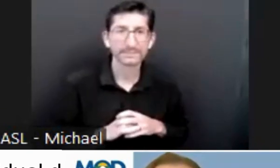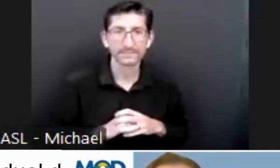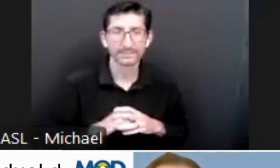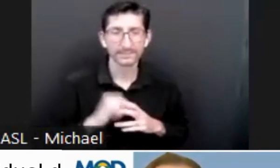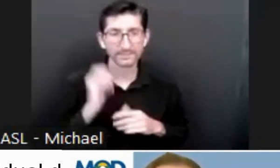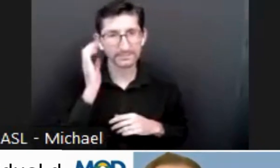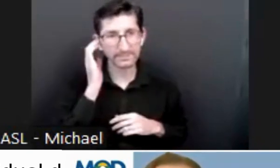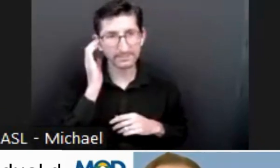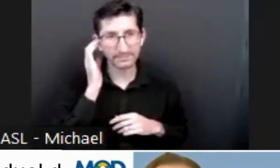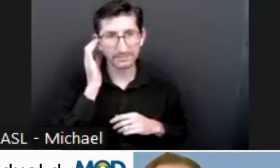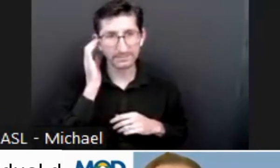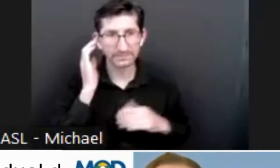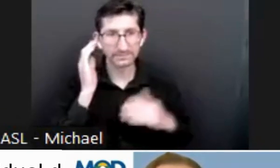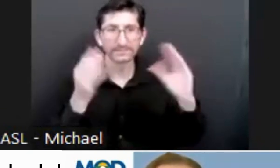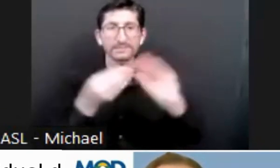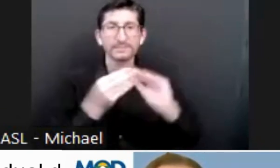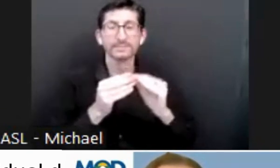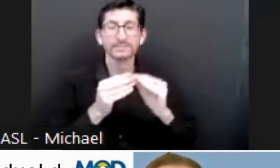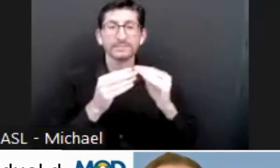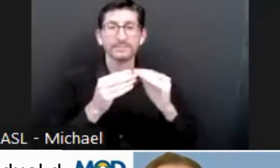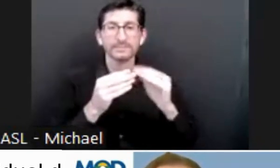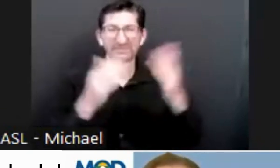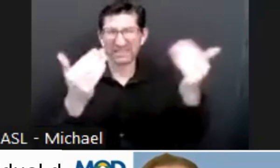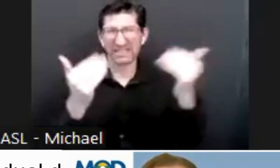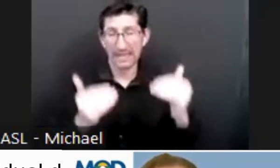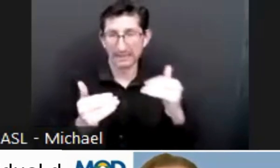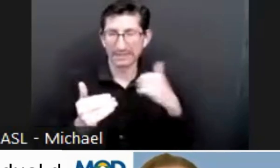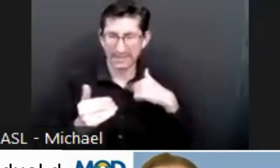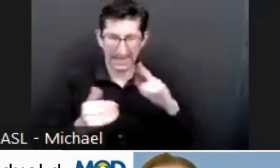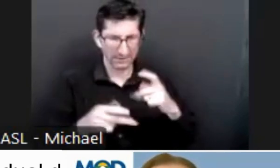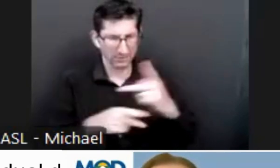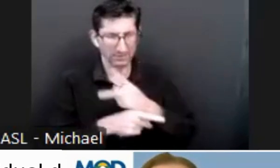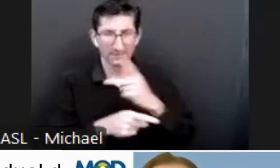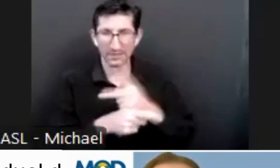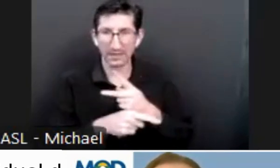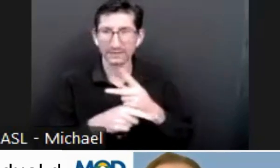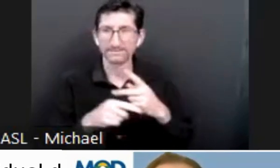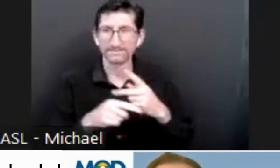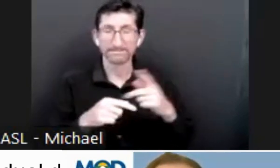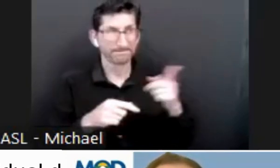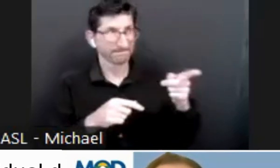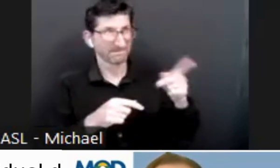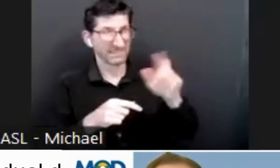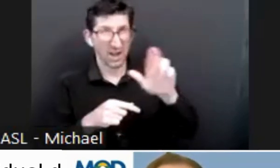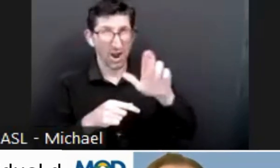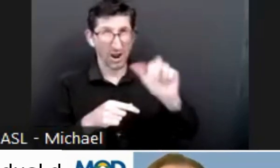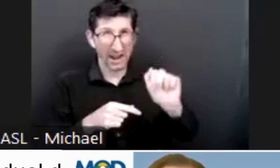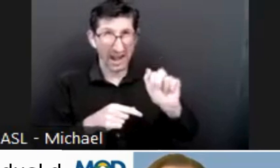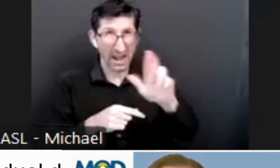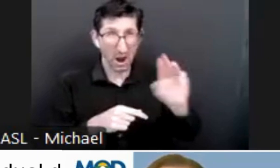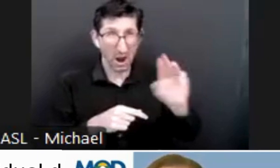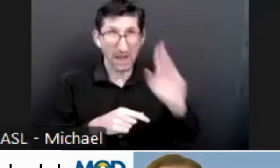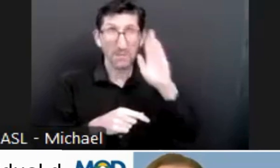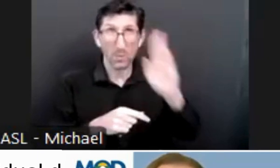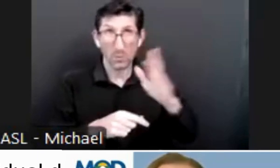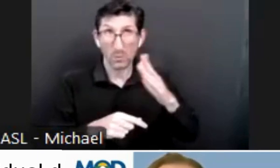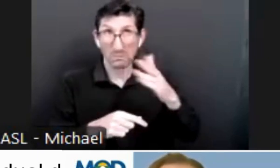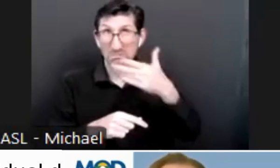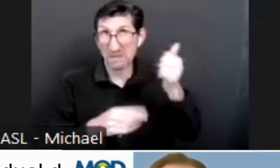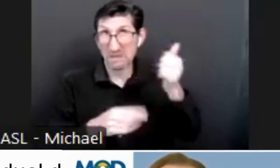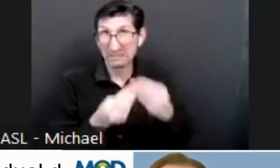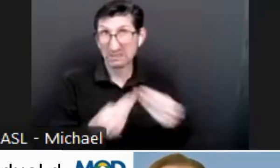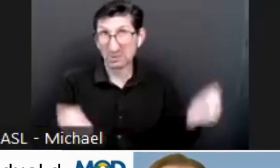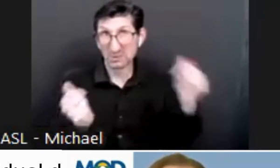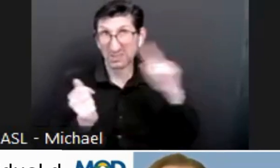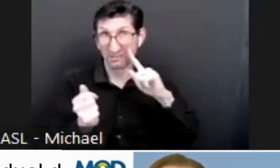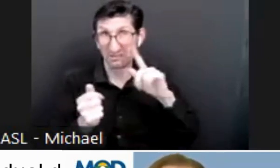Your next consideration is this issue best handled as an accommodation or modification request or as something else? So